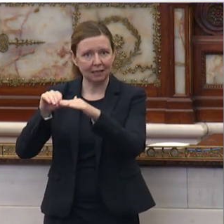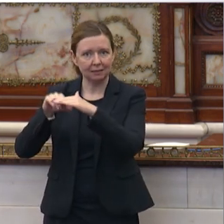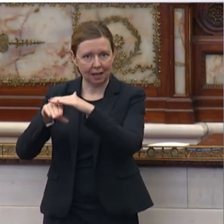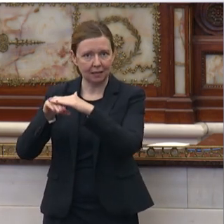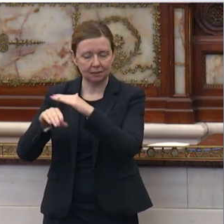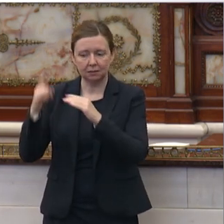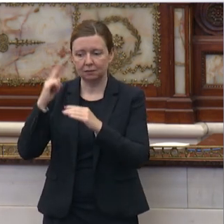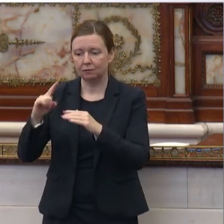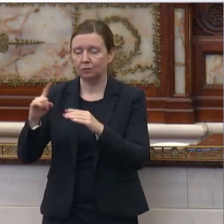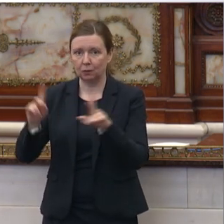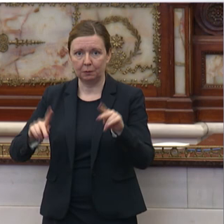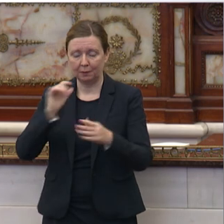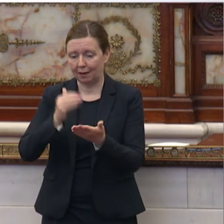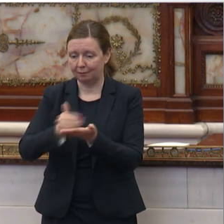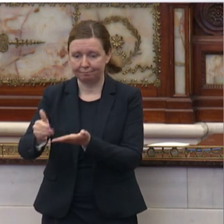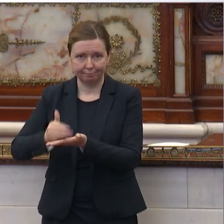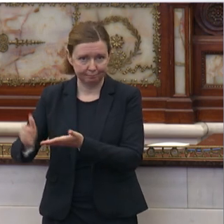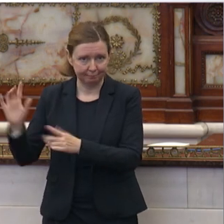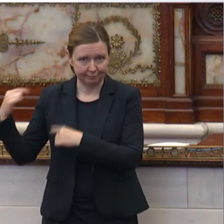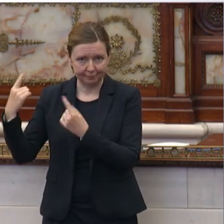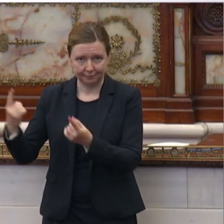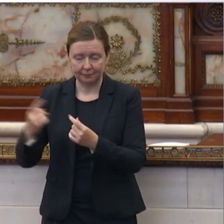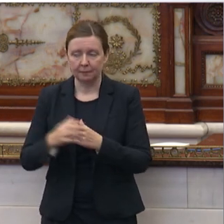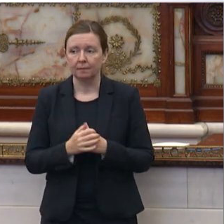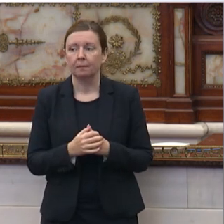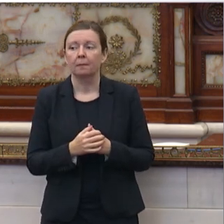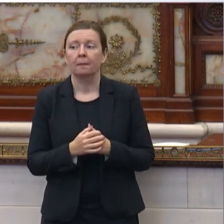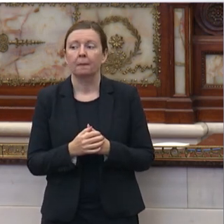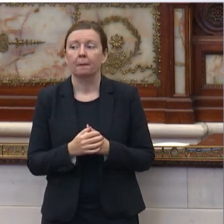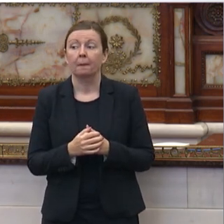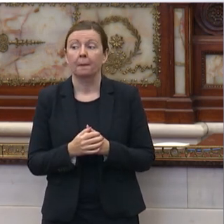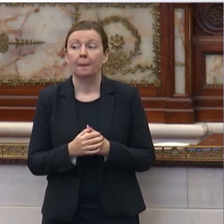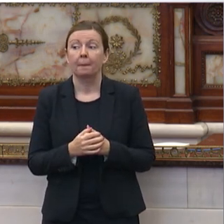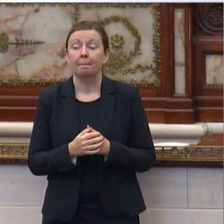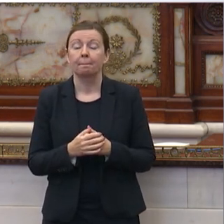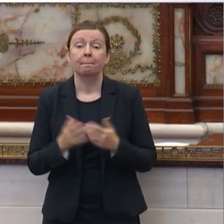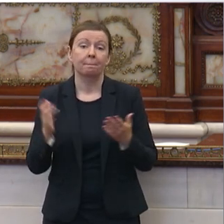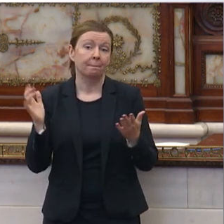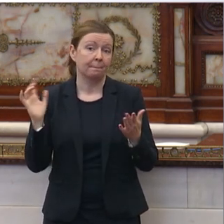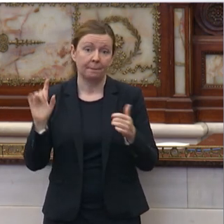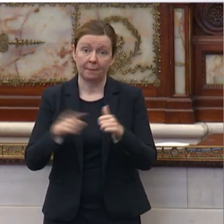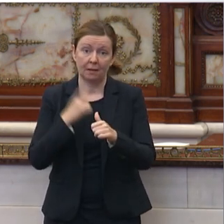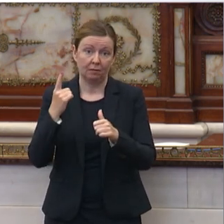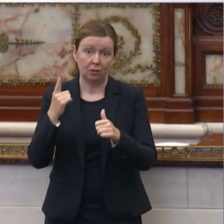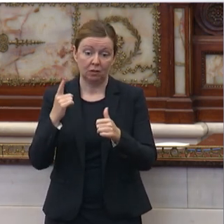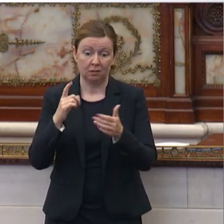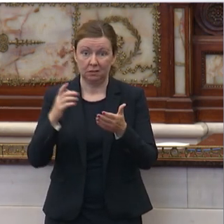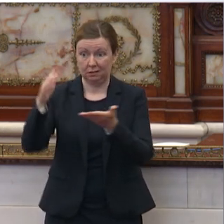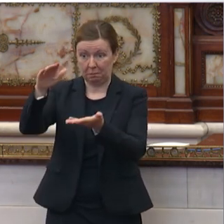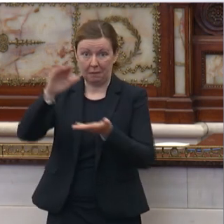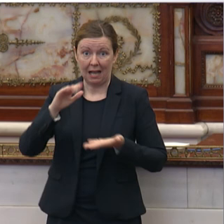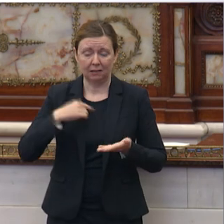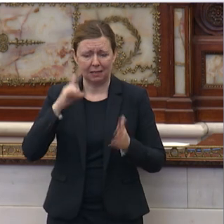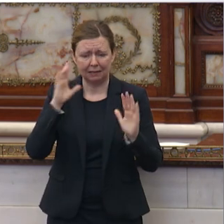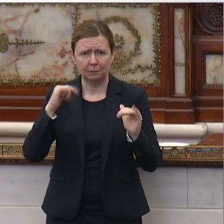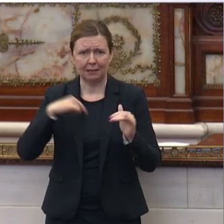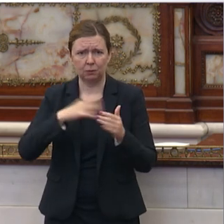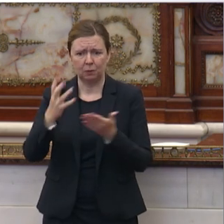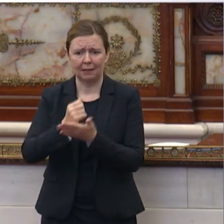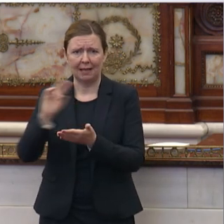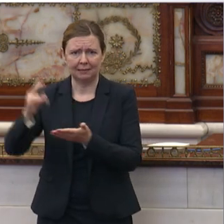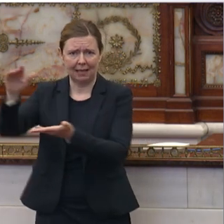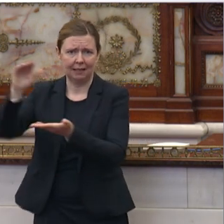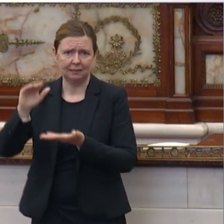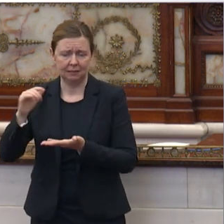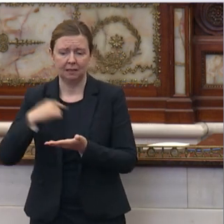to underserved communities in all parts of the city of Philadelphia. This is the first batch. I expect that we will get a second batch,